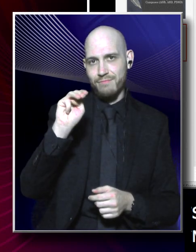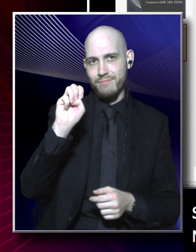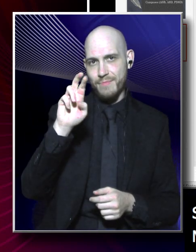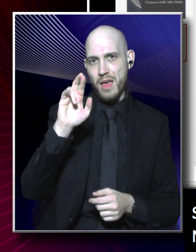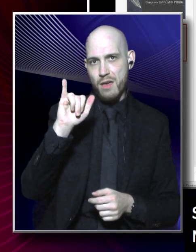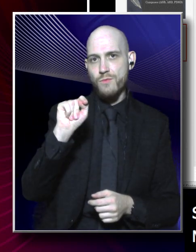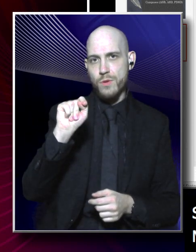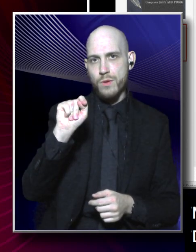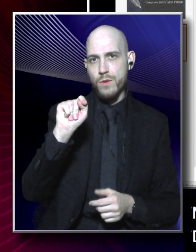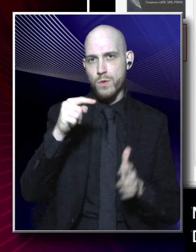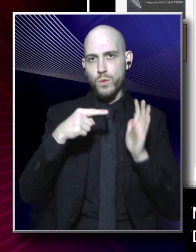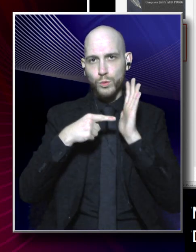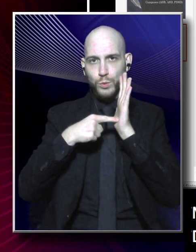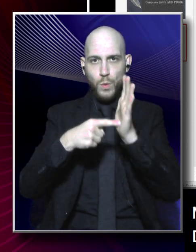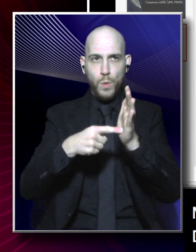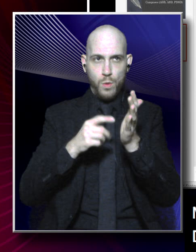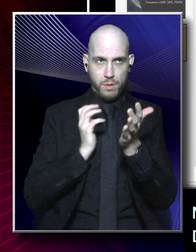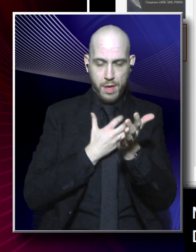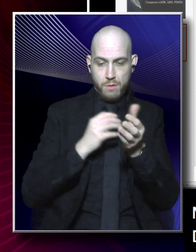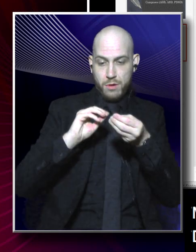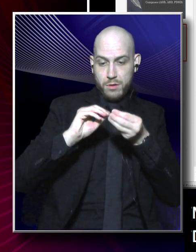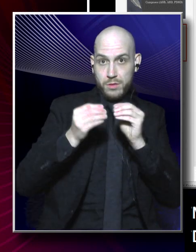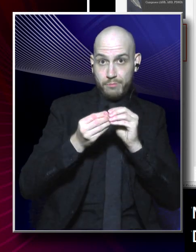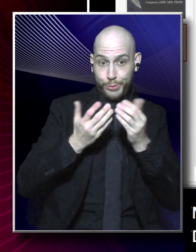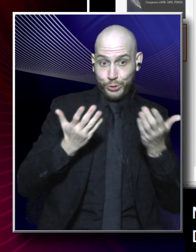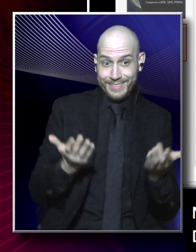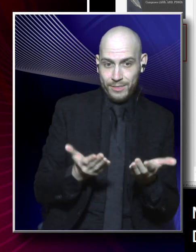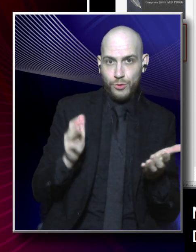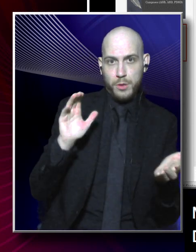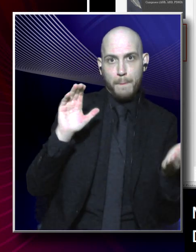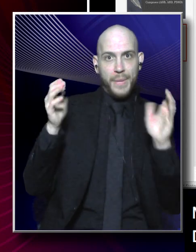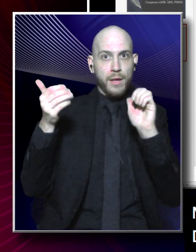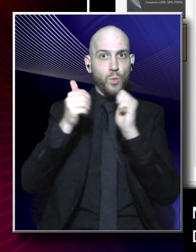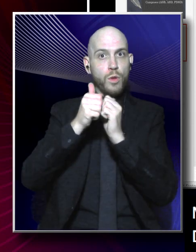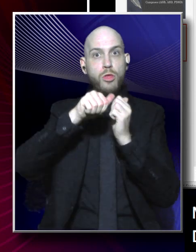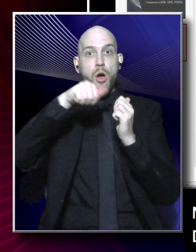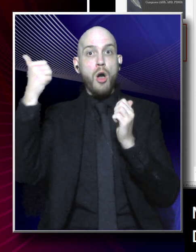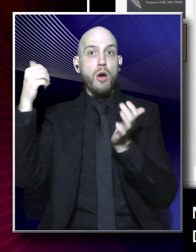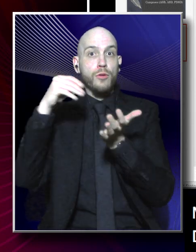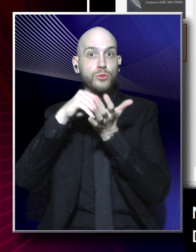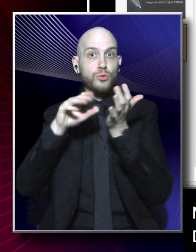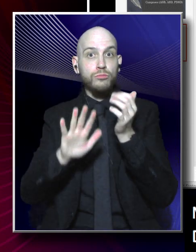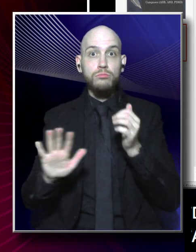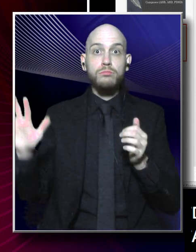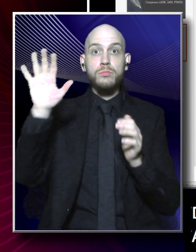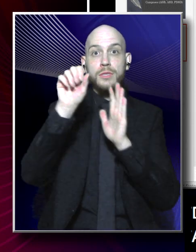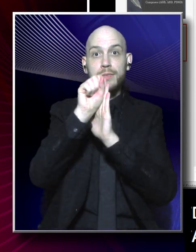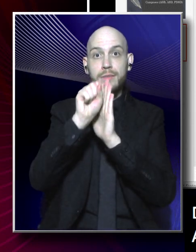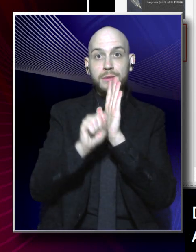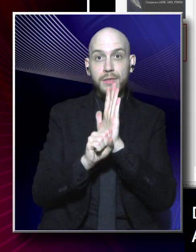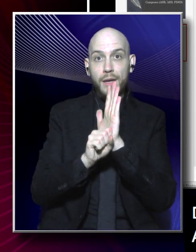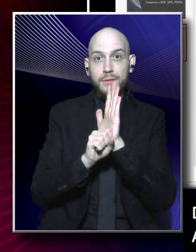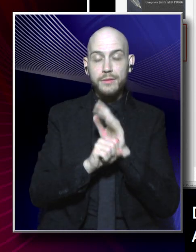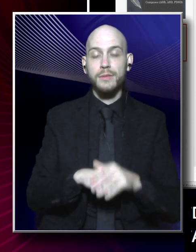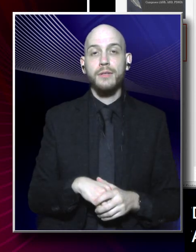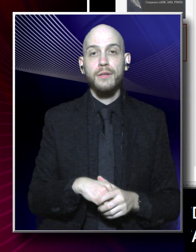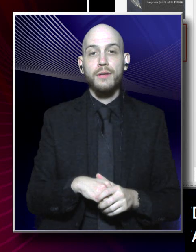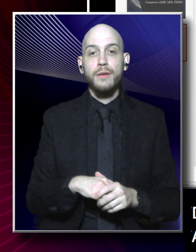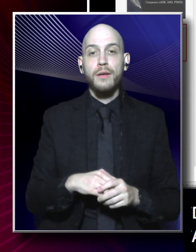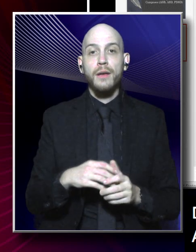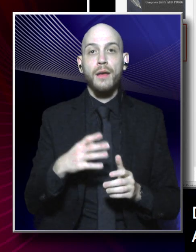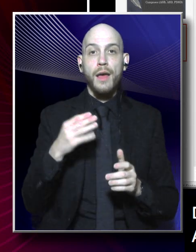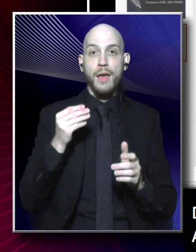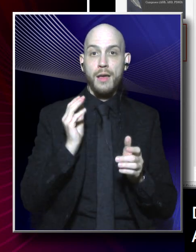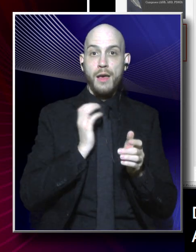to other students in the state, and through our general ed students compared